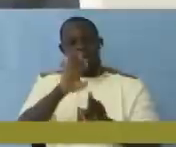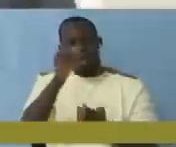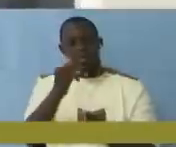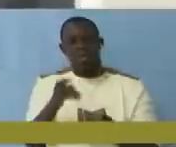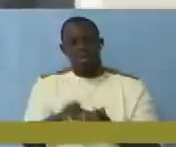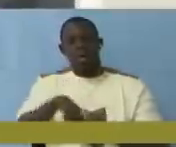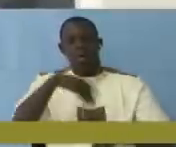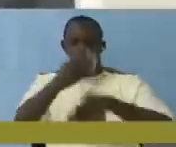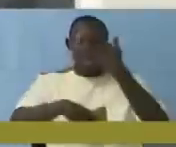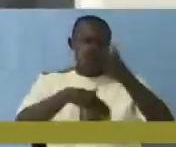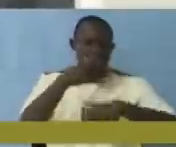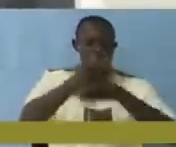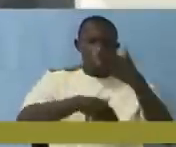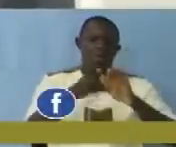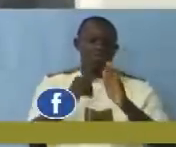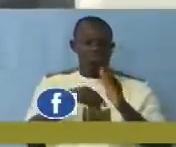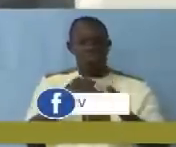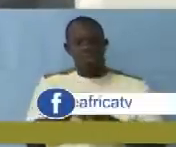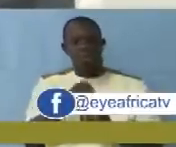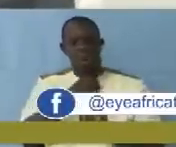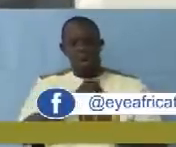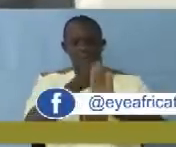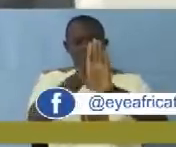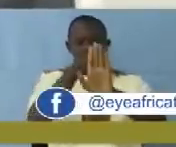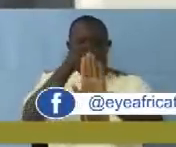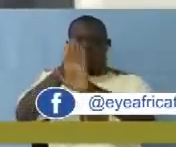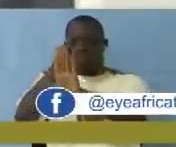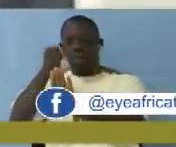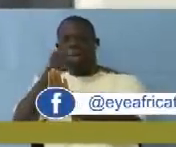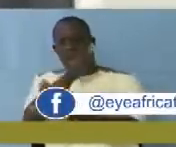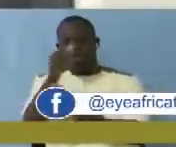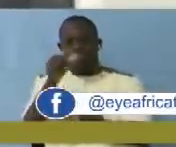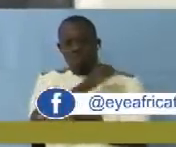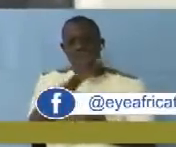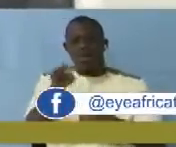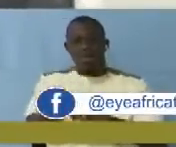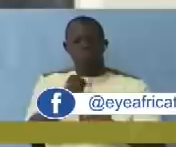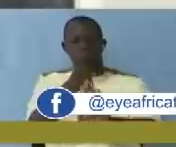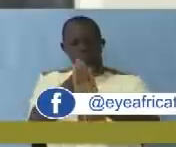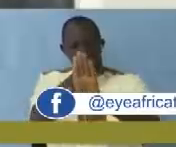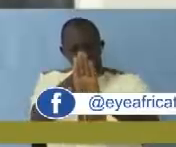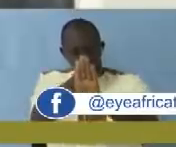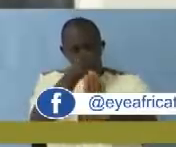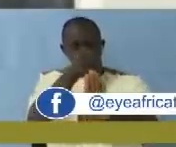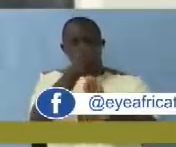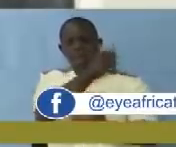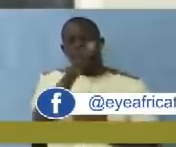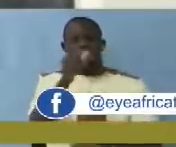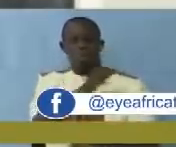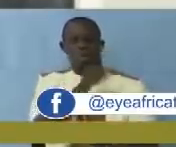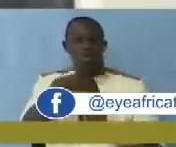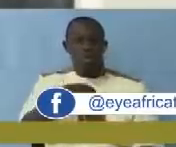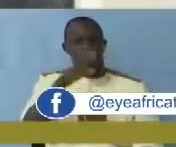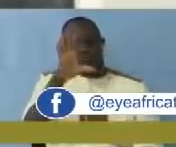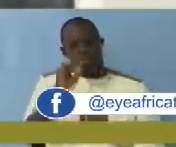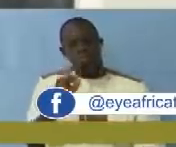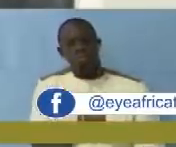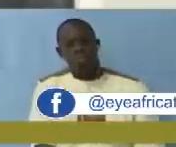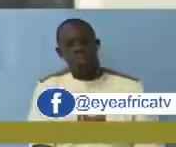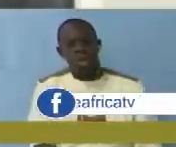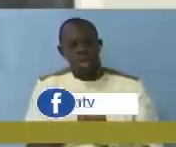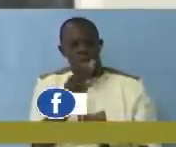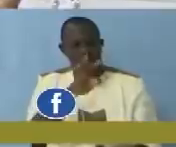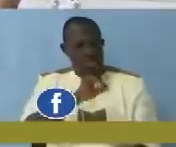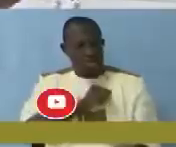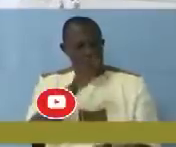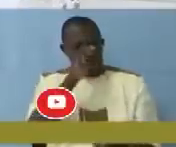are playing games to protect each other, to defend each other. If he dies, he's going to his own hole. I'm going to my